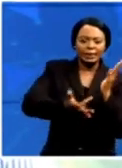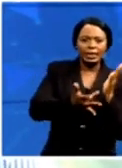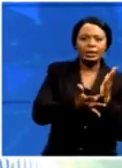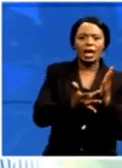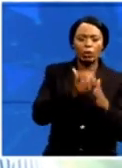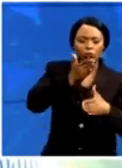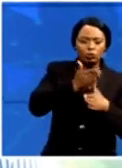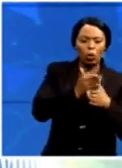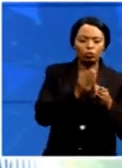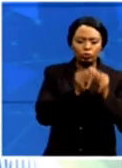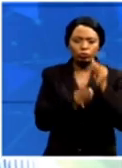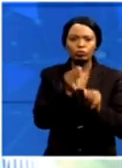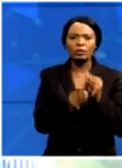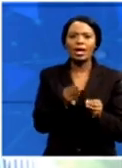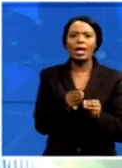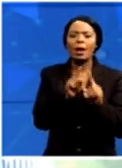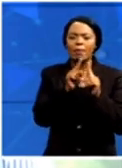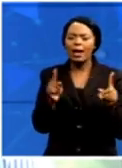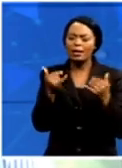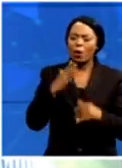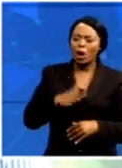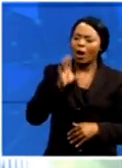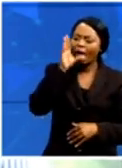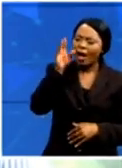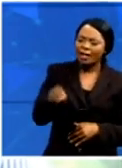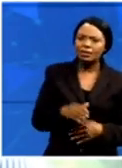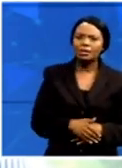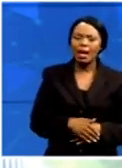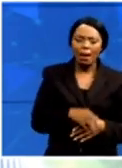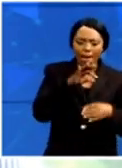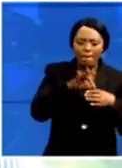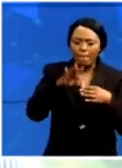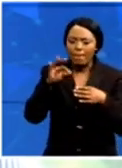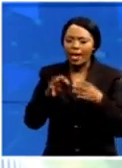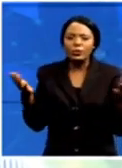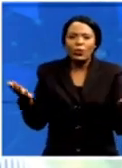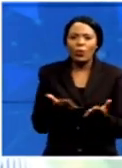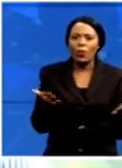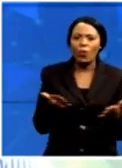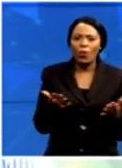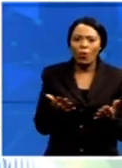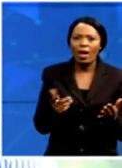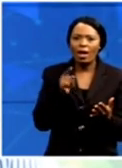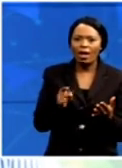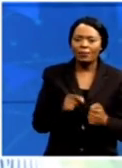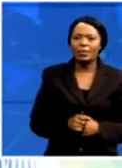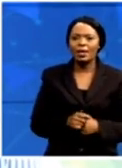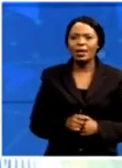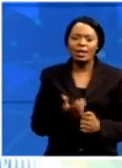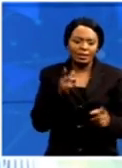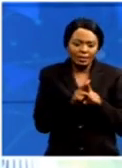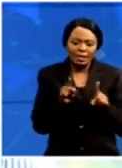these avocados? Why do you plant it on the slope or on the slope of the valley? Yes. Why is that